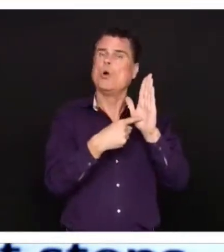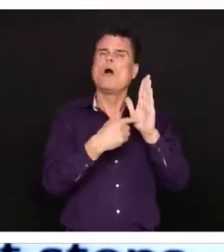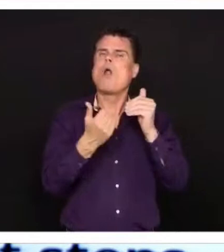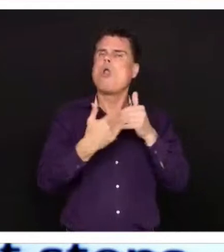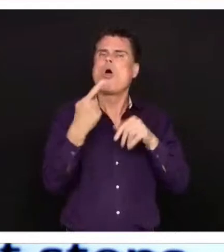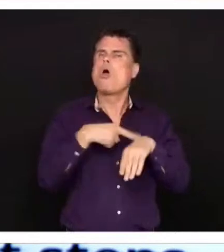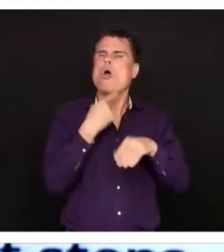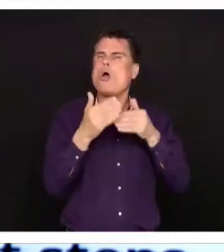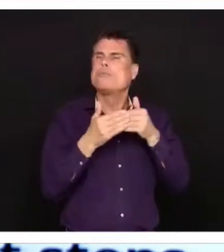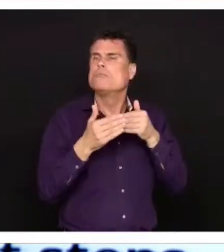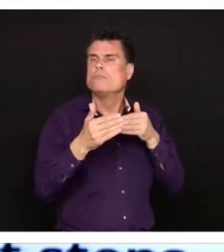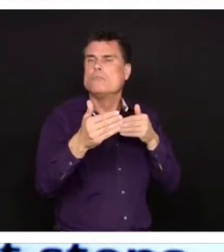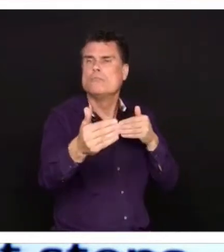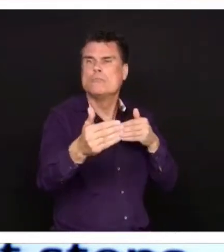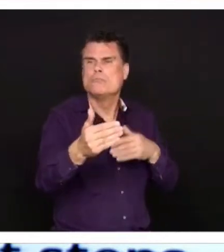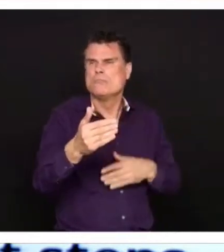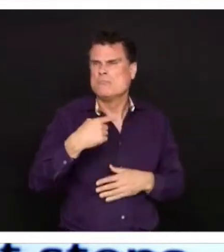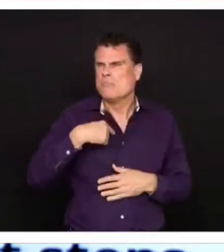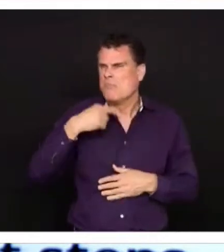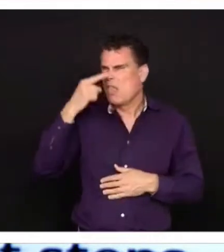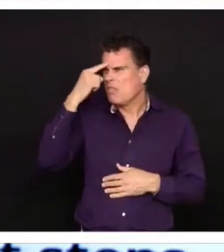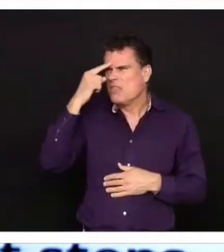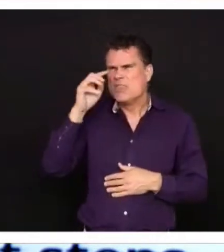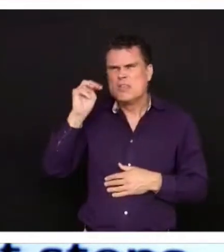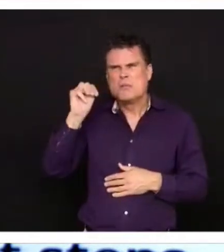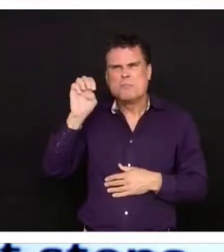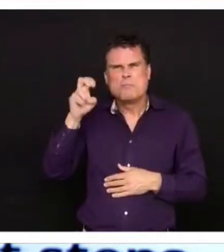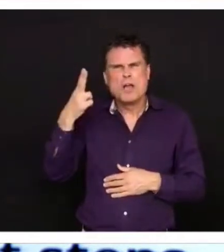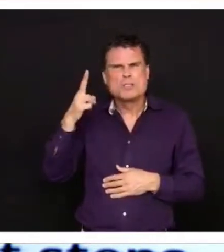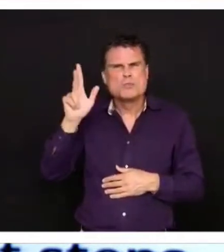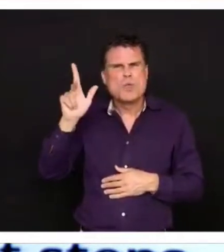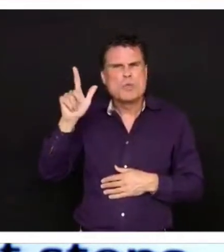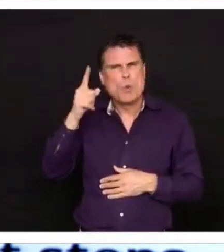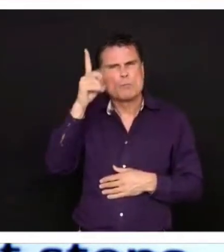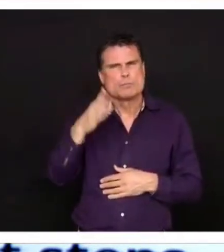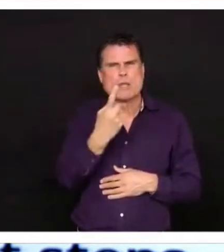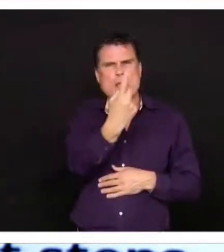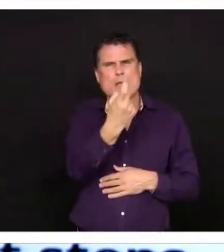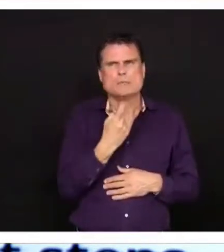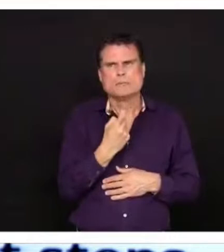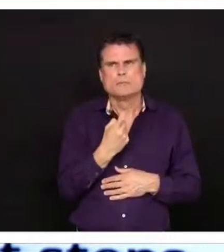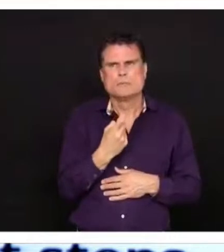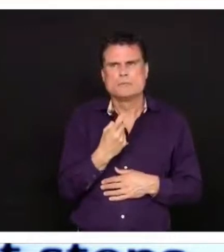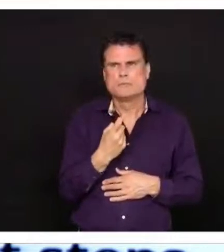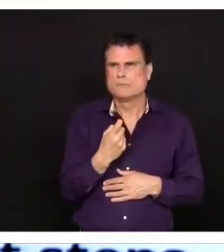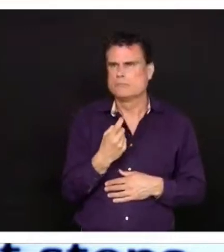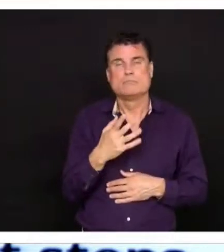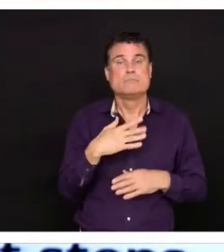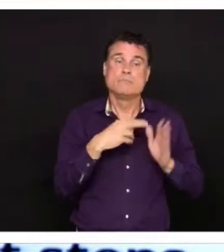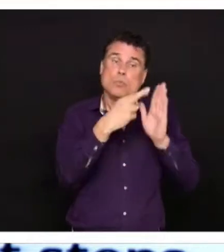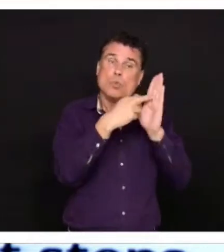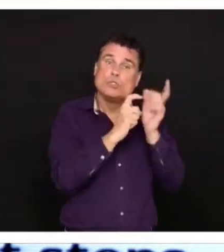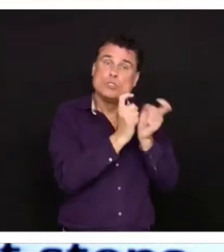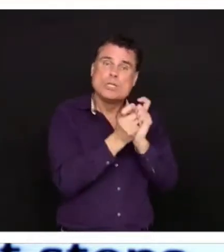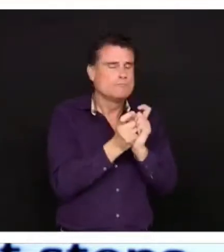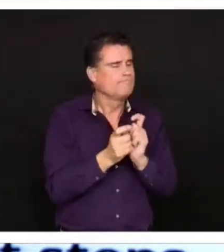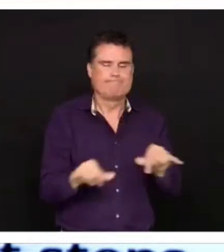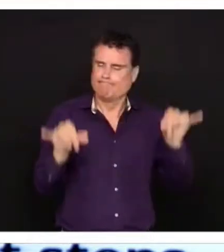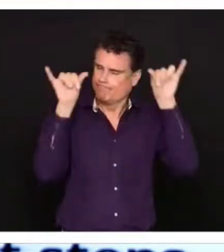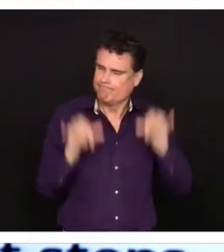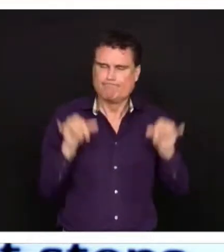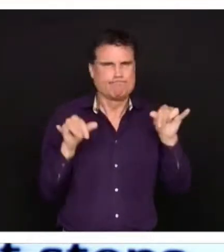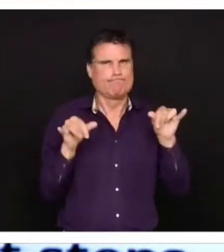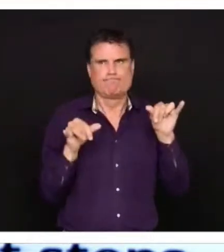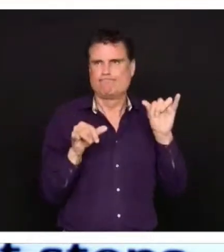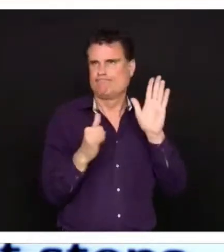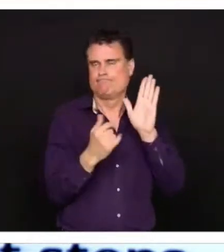wouldn't change until the end of April. There was zero chance they would change, and in fact, that's the case. Where these measures have to continue to be